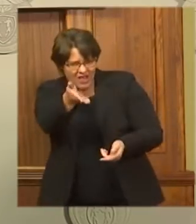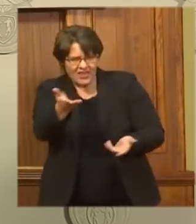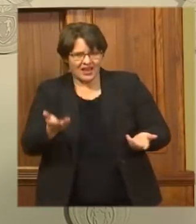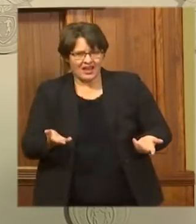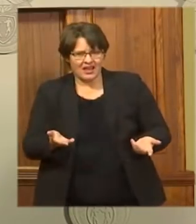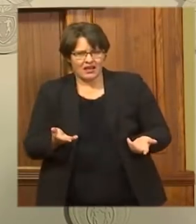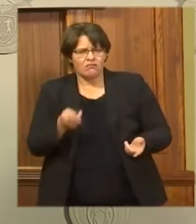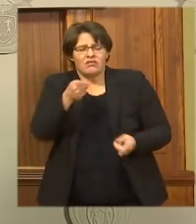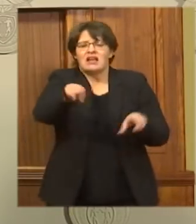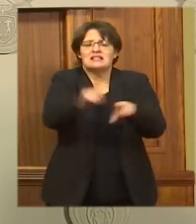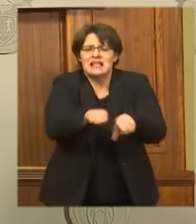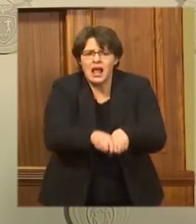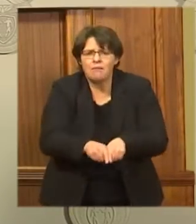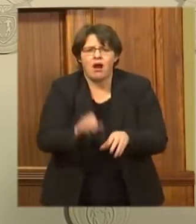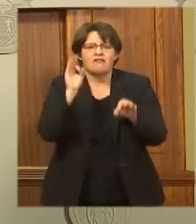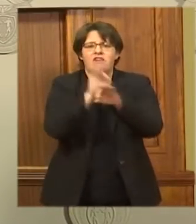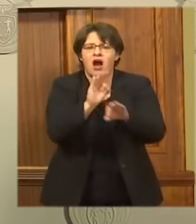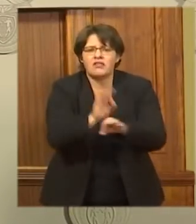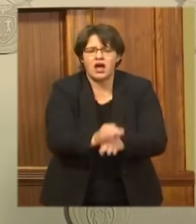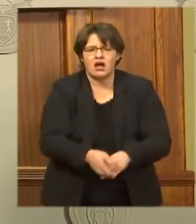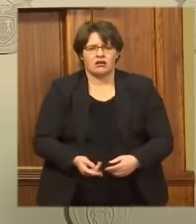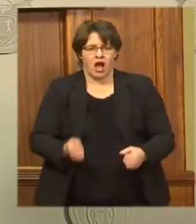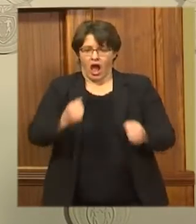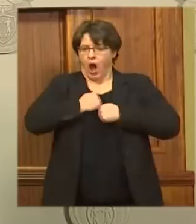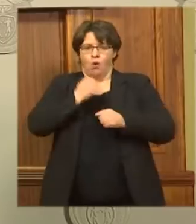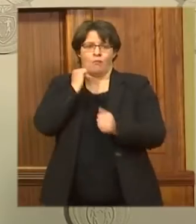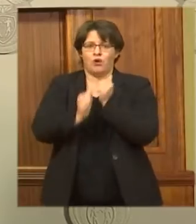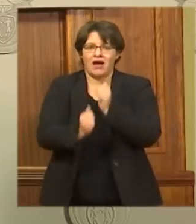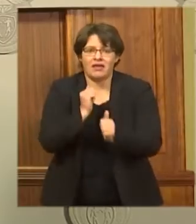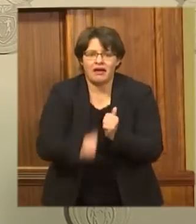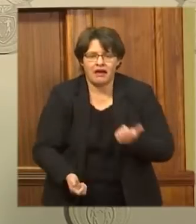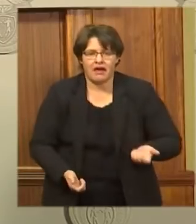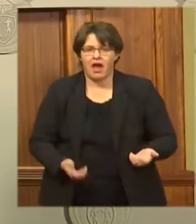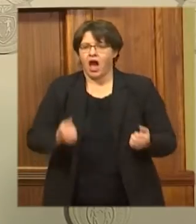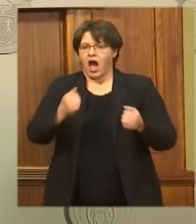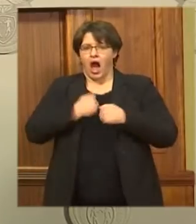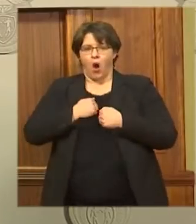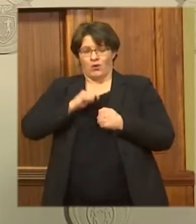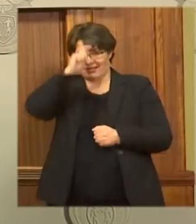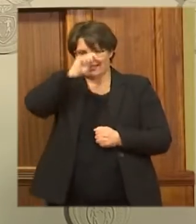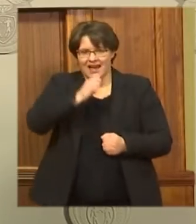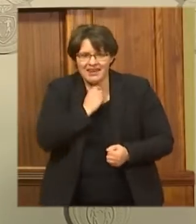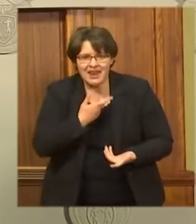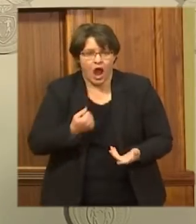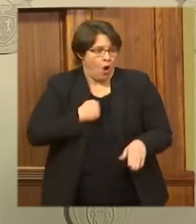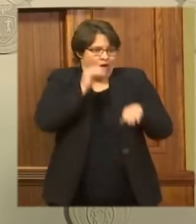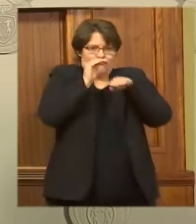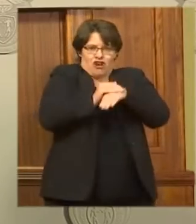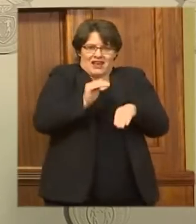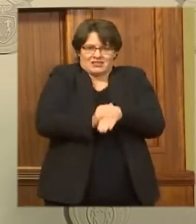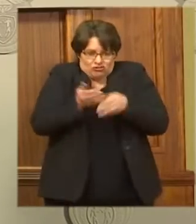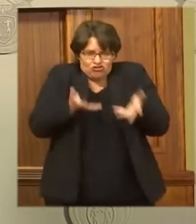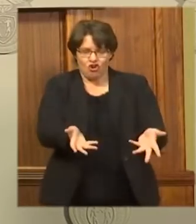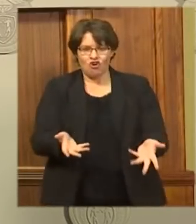They are fathers, they are brothers, they are our sons and our friends.